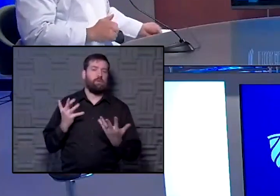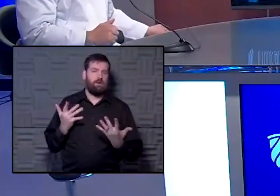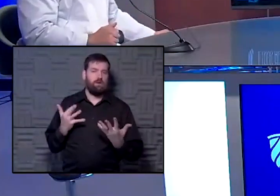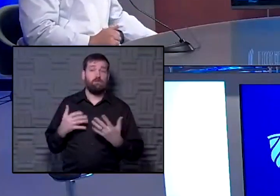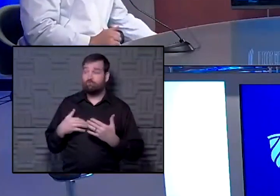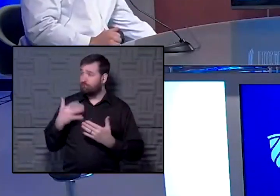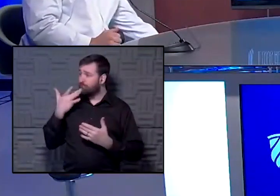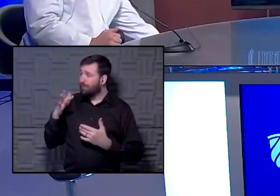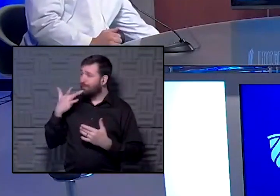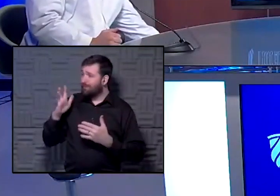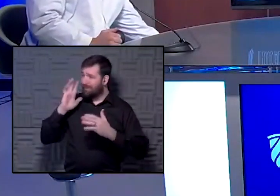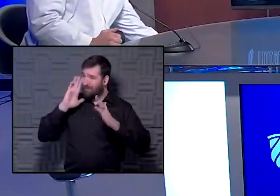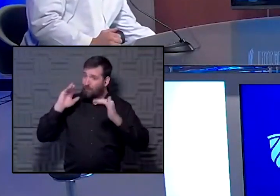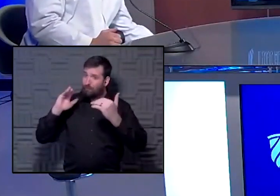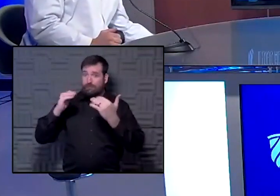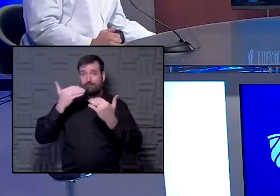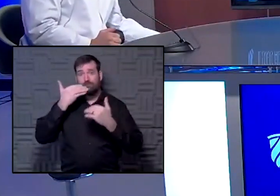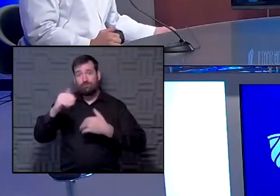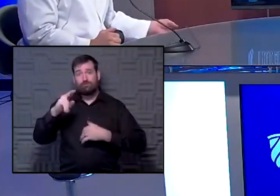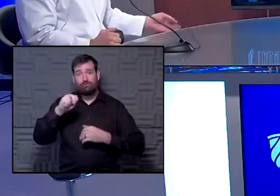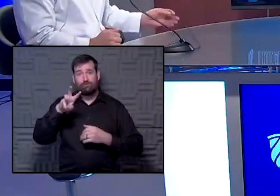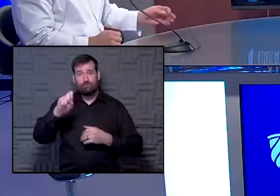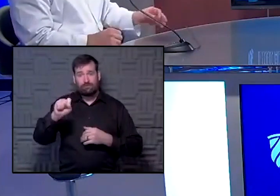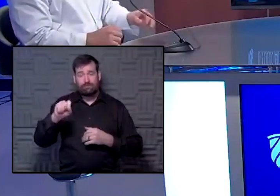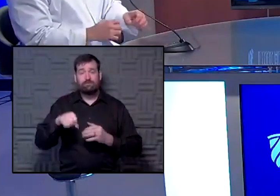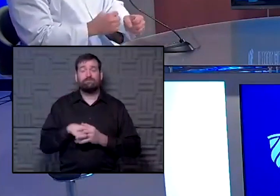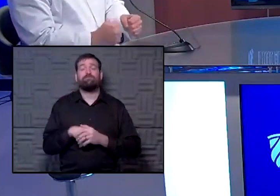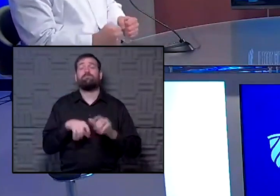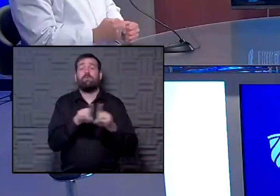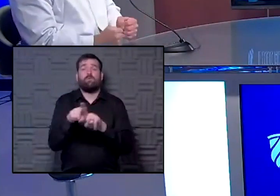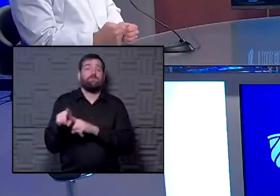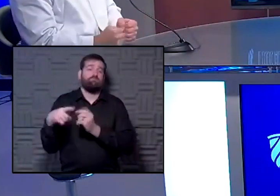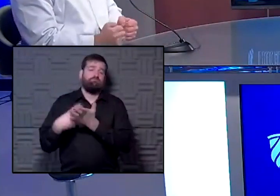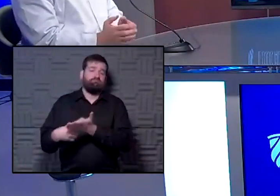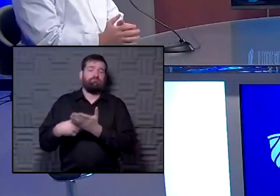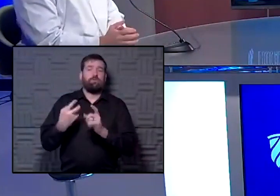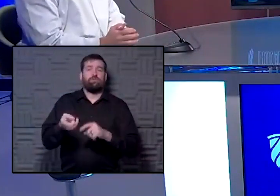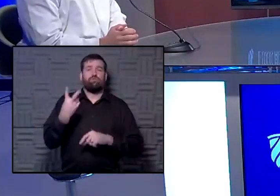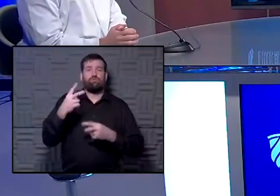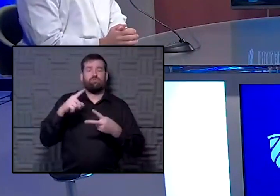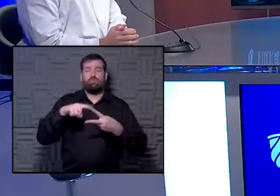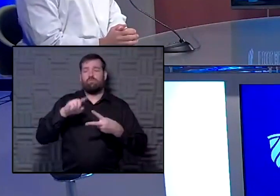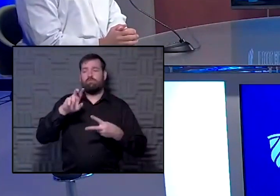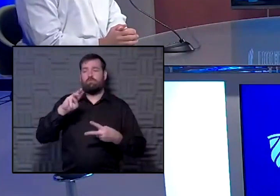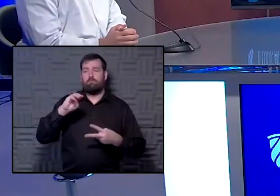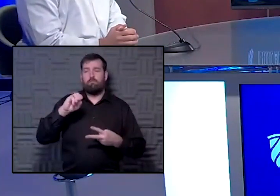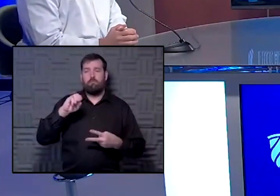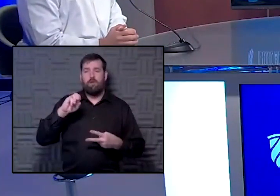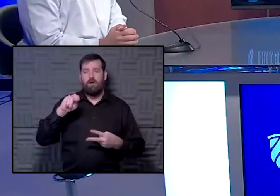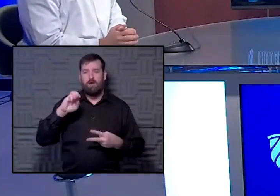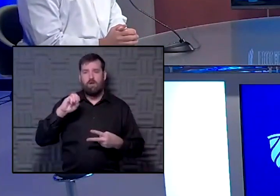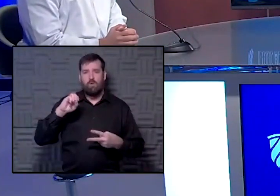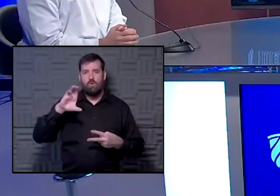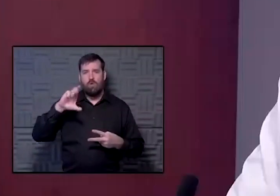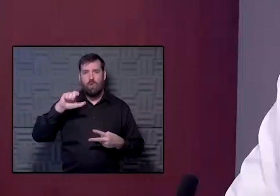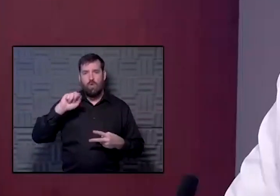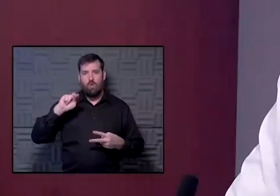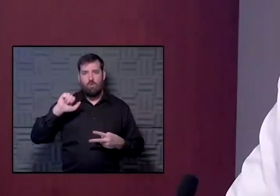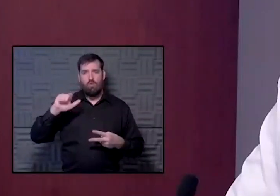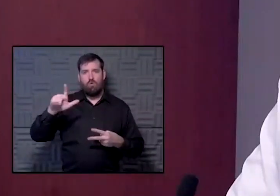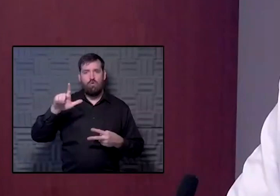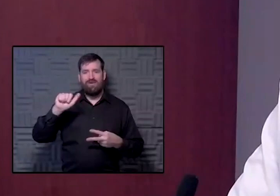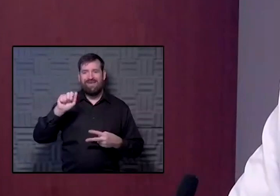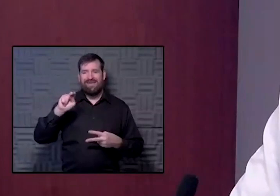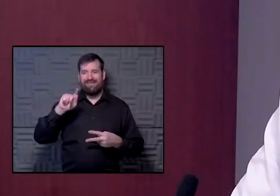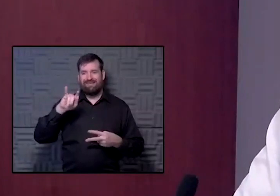Well, good luck. I hope that's going to be good news for us. Yep. So you've also talked about 2 monoclonal antibody therapy trials. How are those going? So the